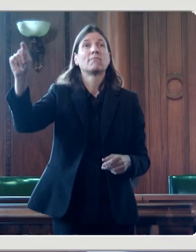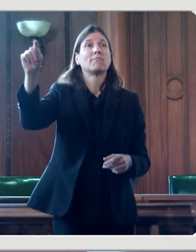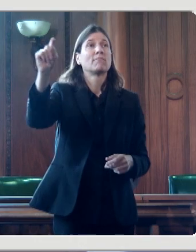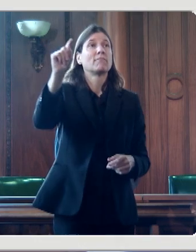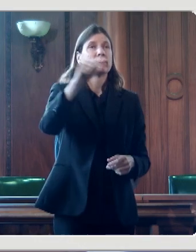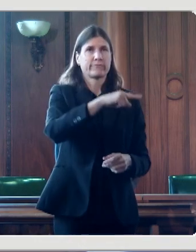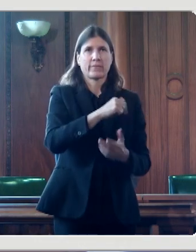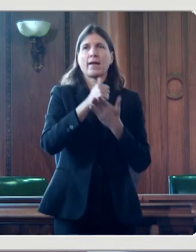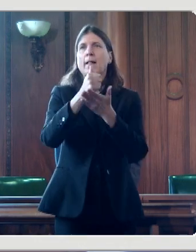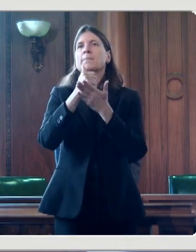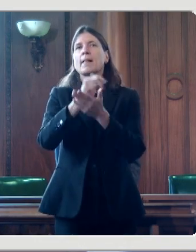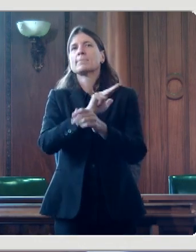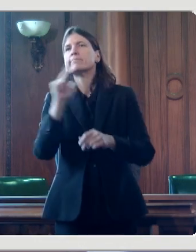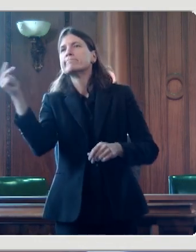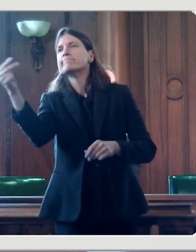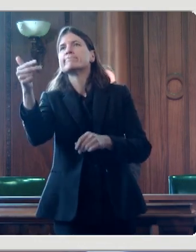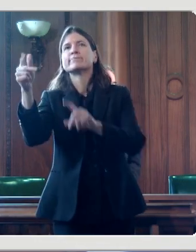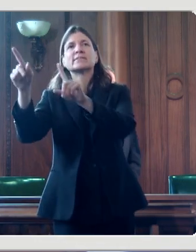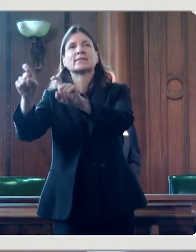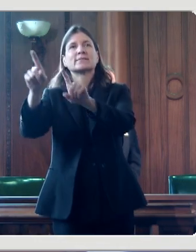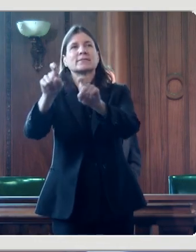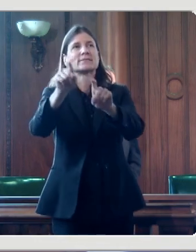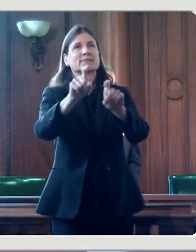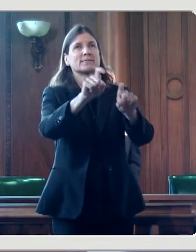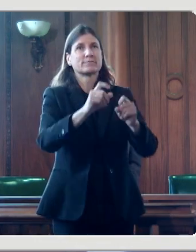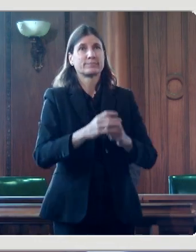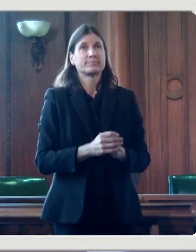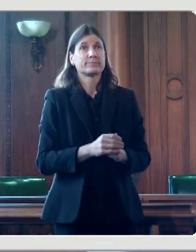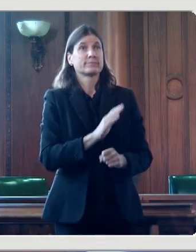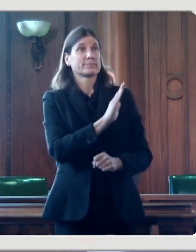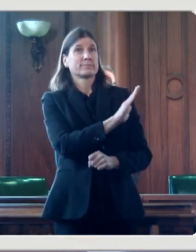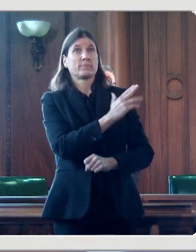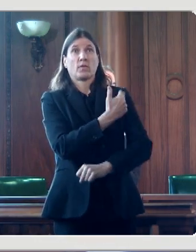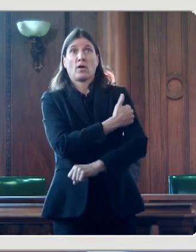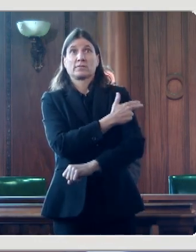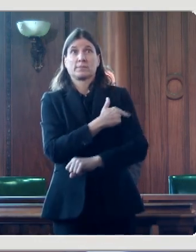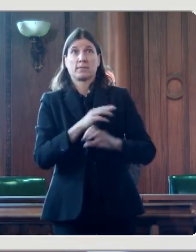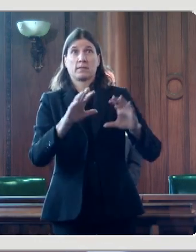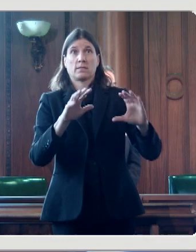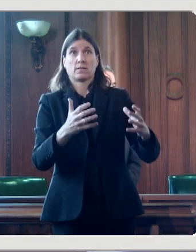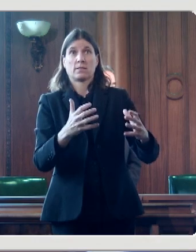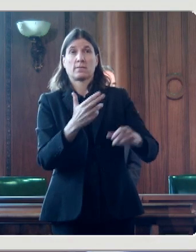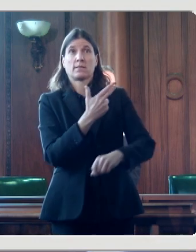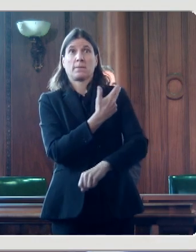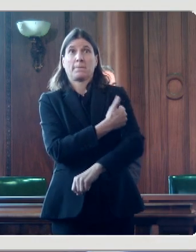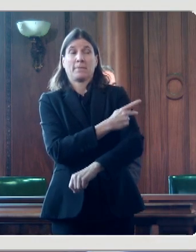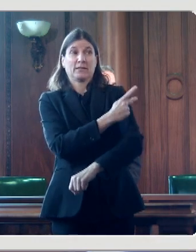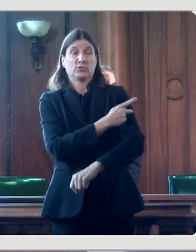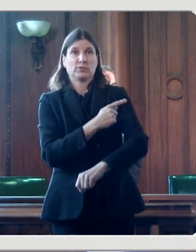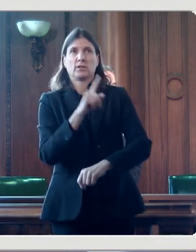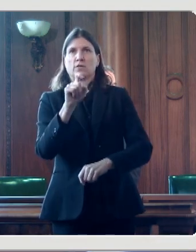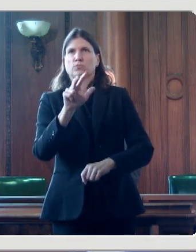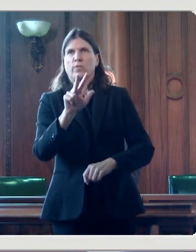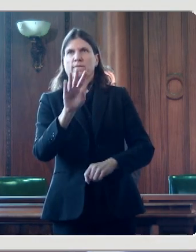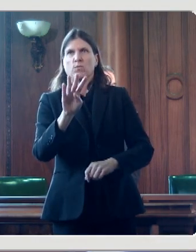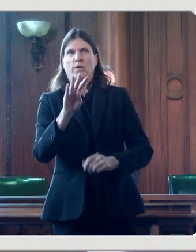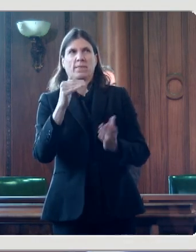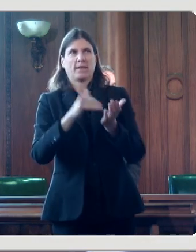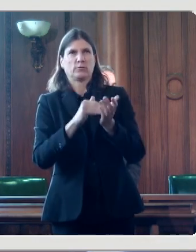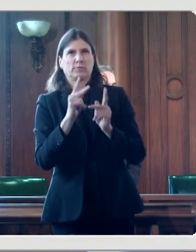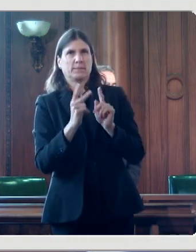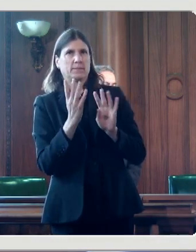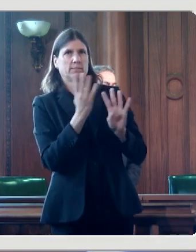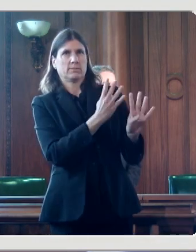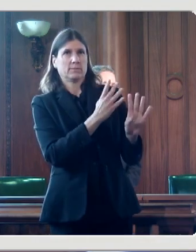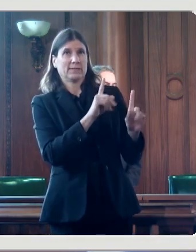our own patients, there were 134,000 tests, and over 6,000 of those came back positive. Of